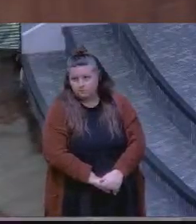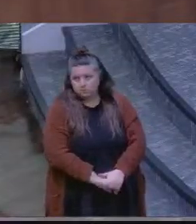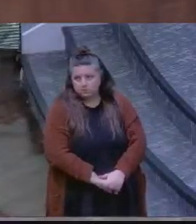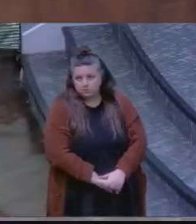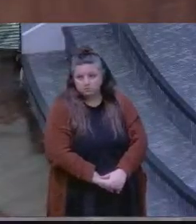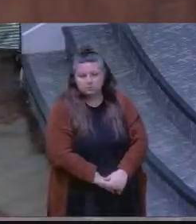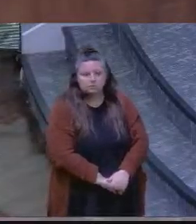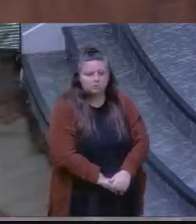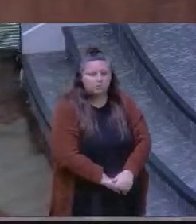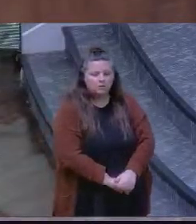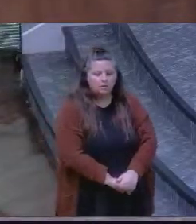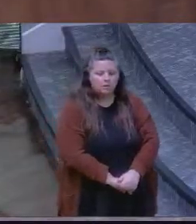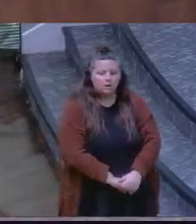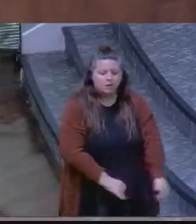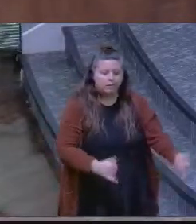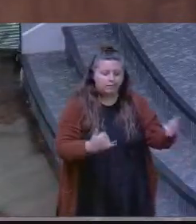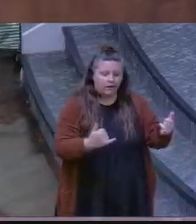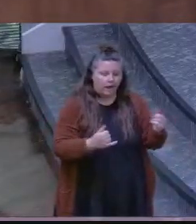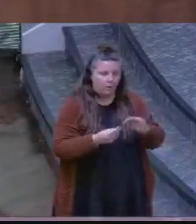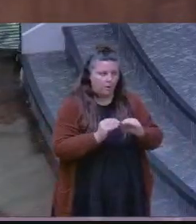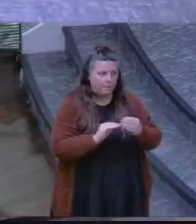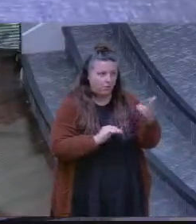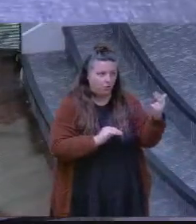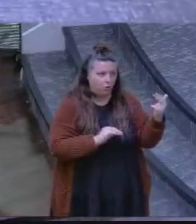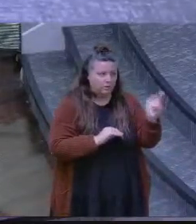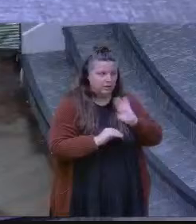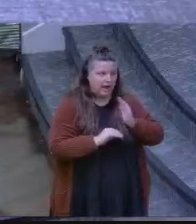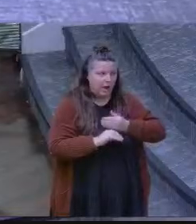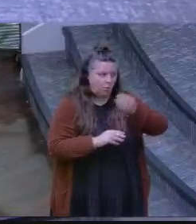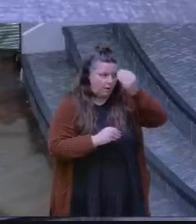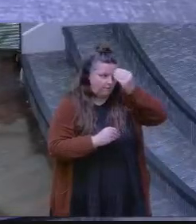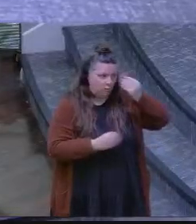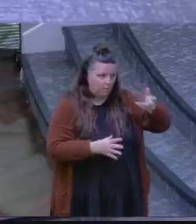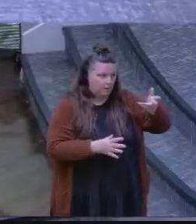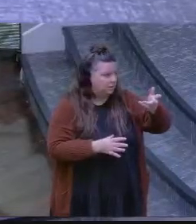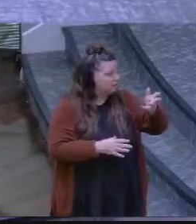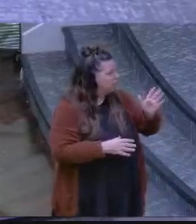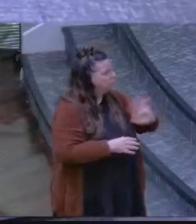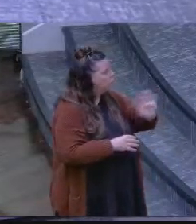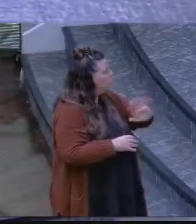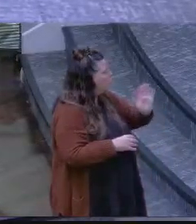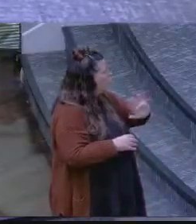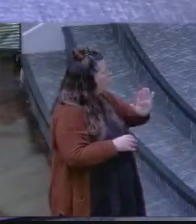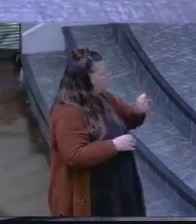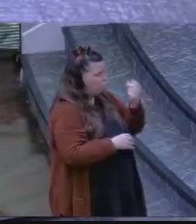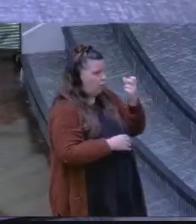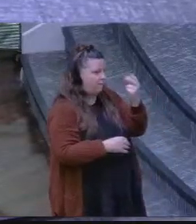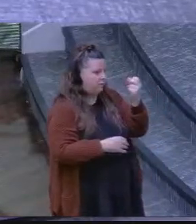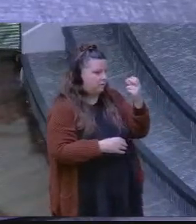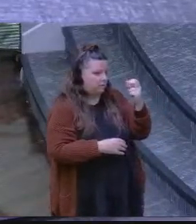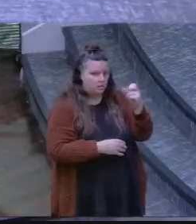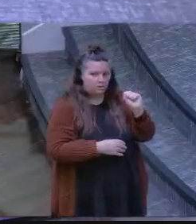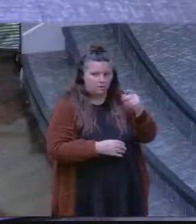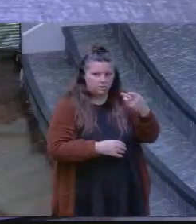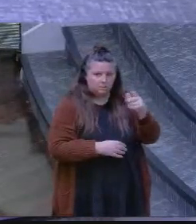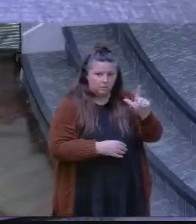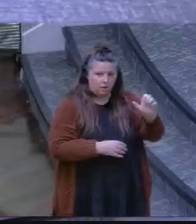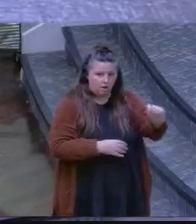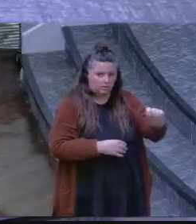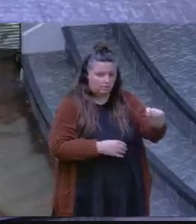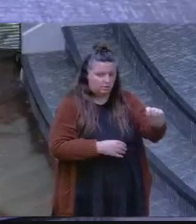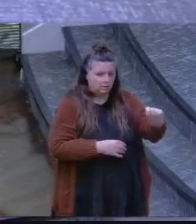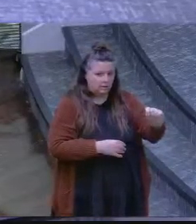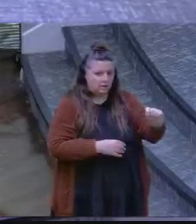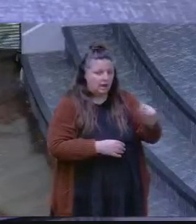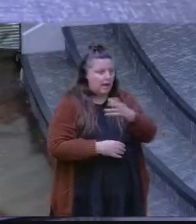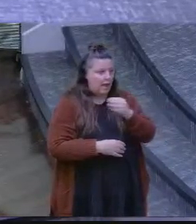Okay, we are now at item 13, our information items in our No, board. 12, SPLOST, and Mr. What? Troy is